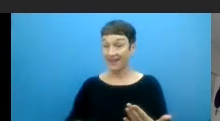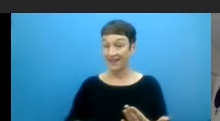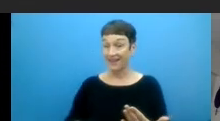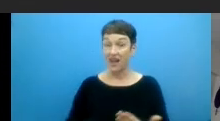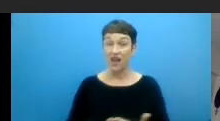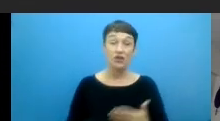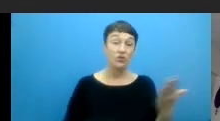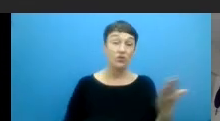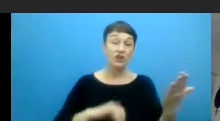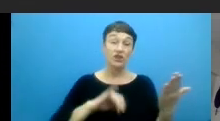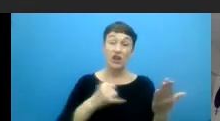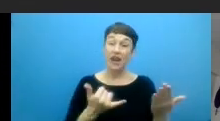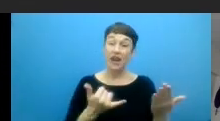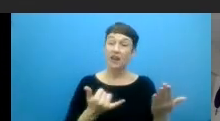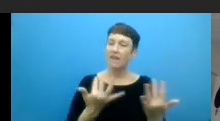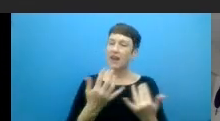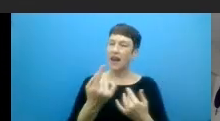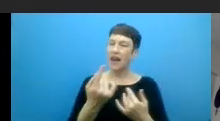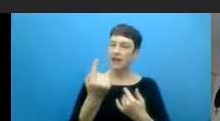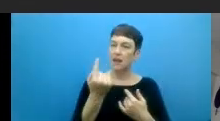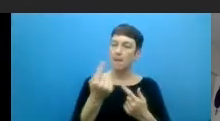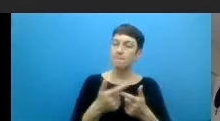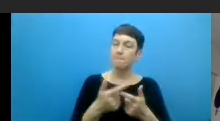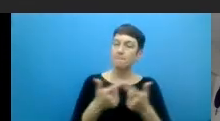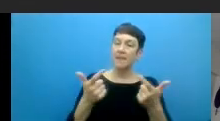an assignment.